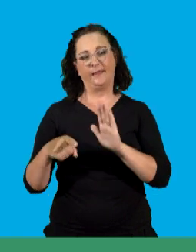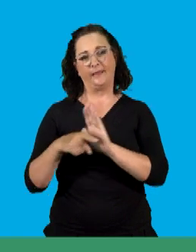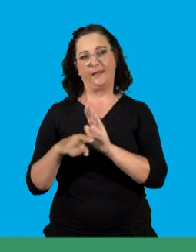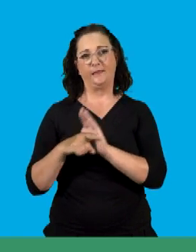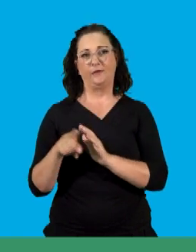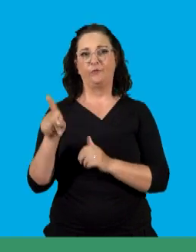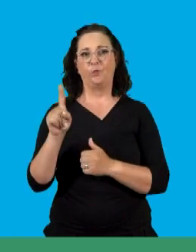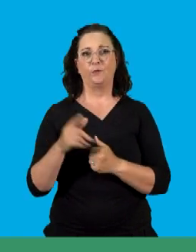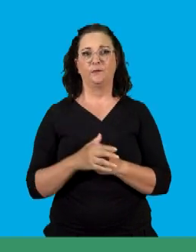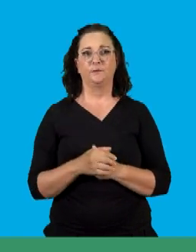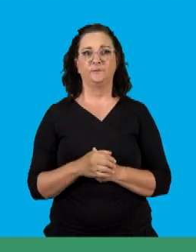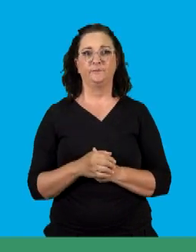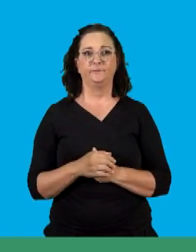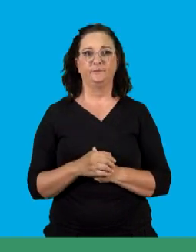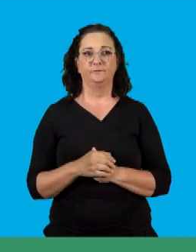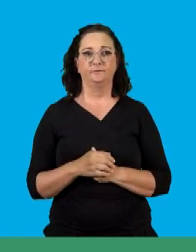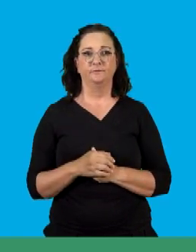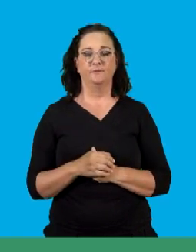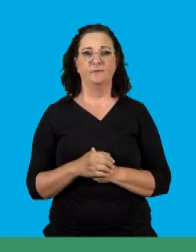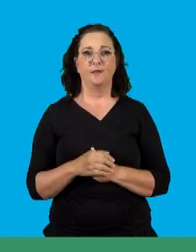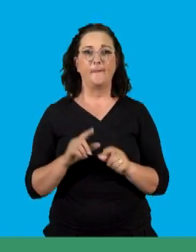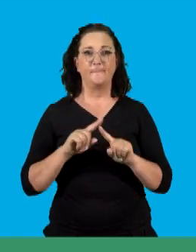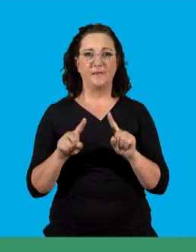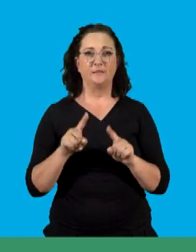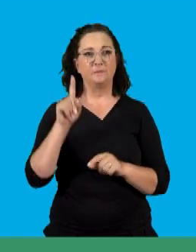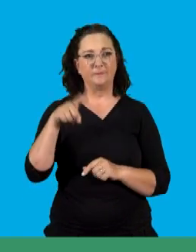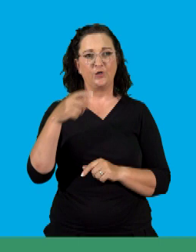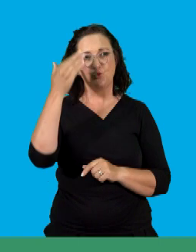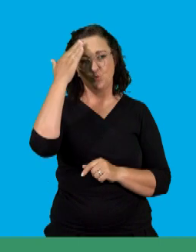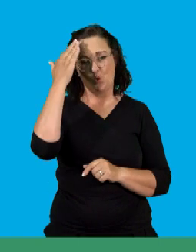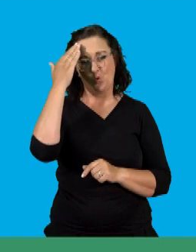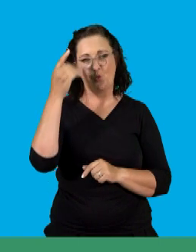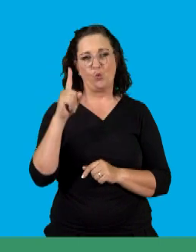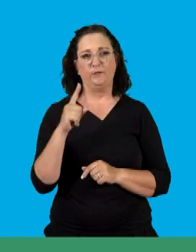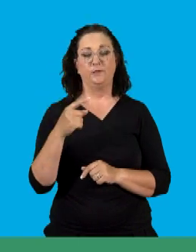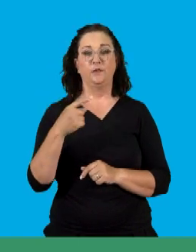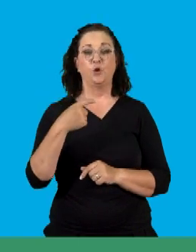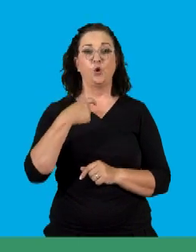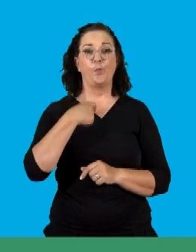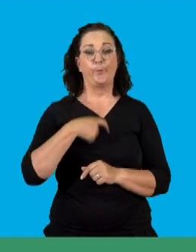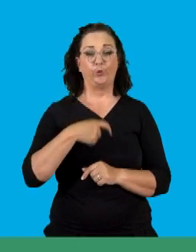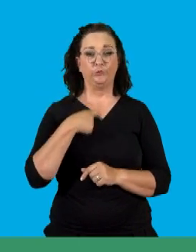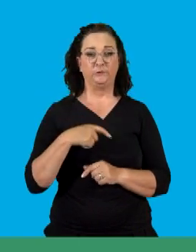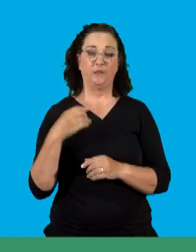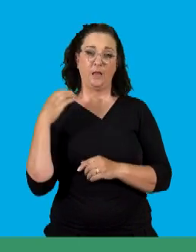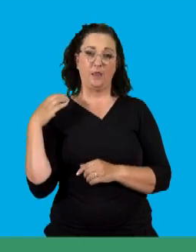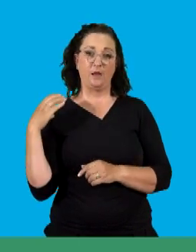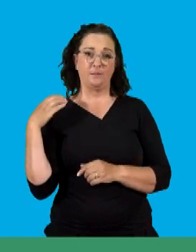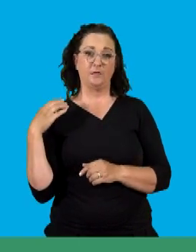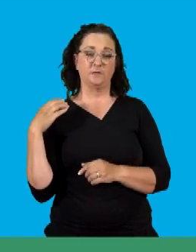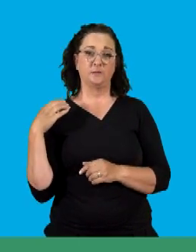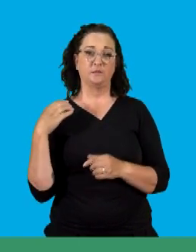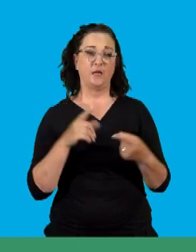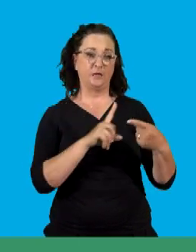and disadvantages of a personal liability company. You need to note, learners, that the advantages of a personal liability company are